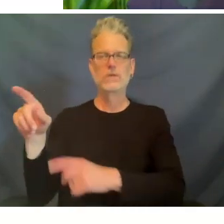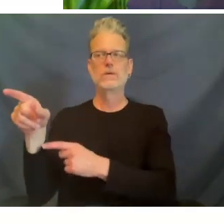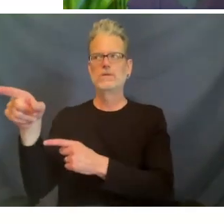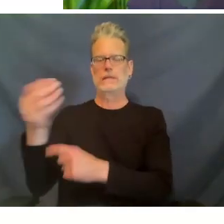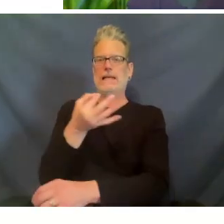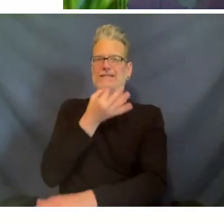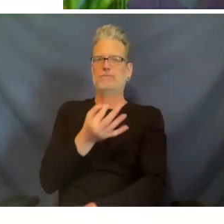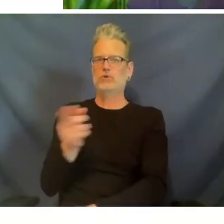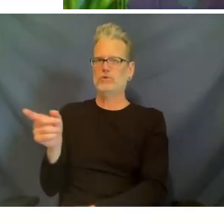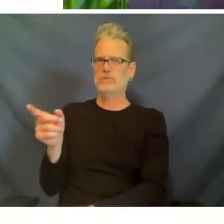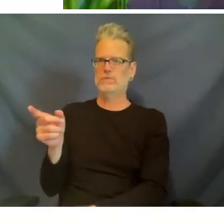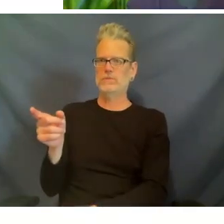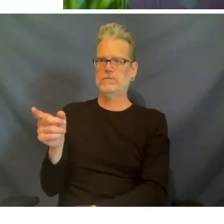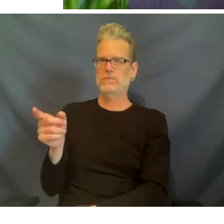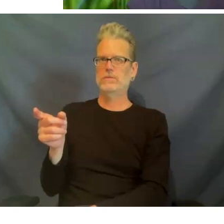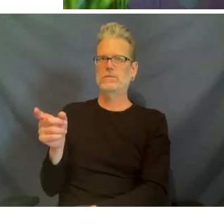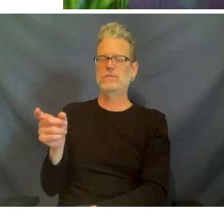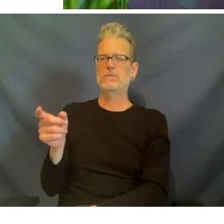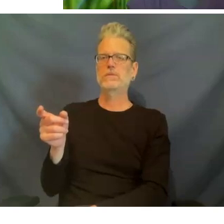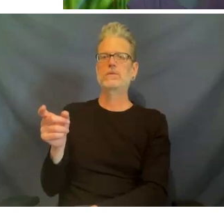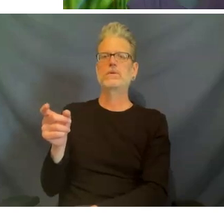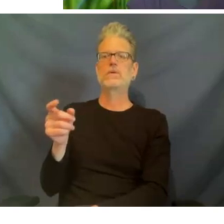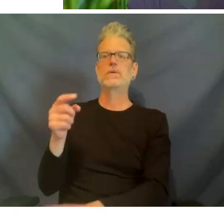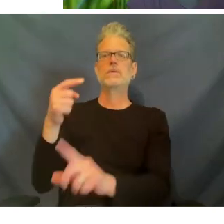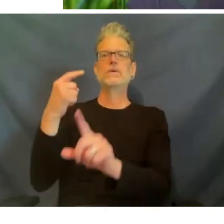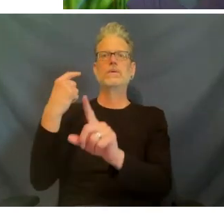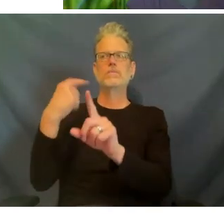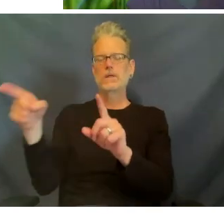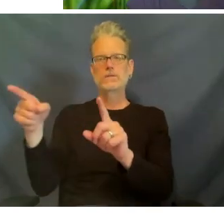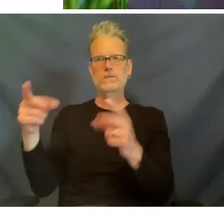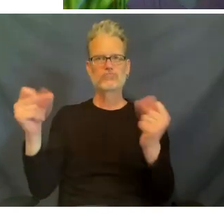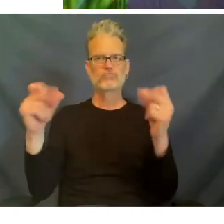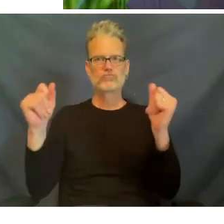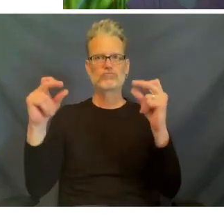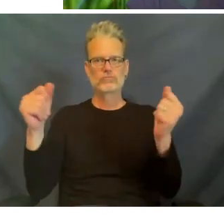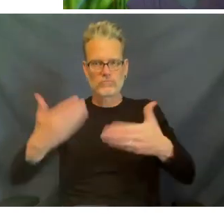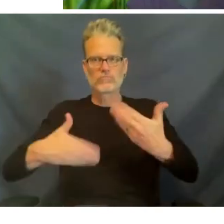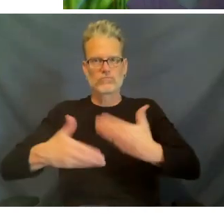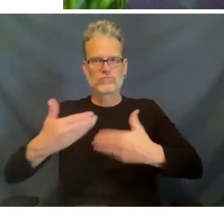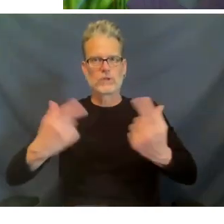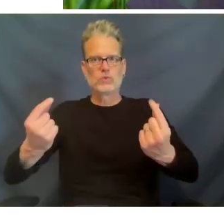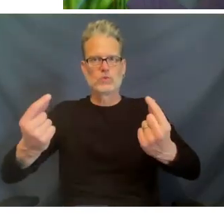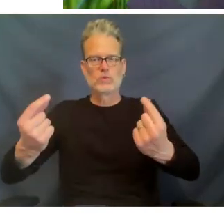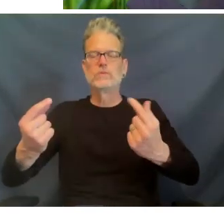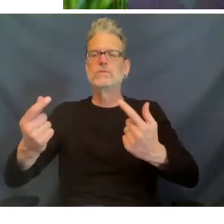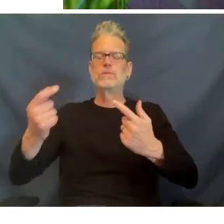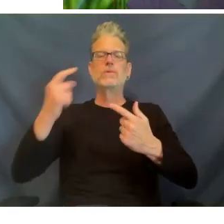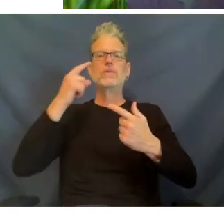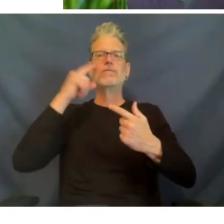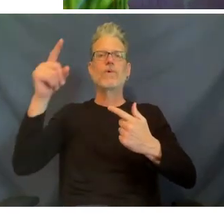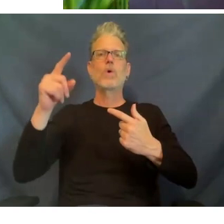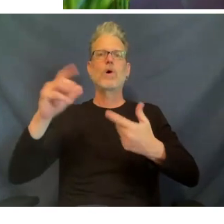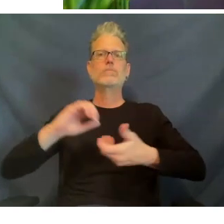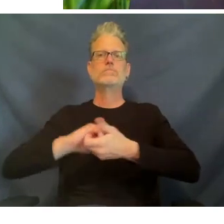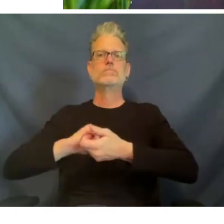or subject matter experts, and also the shakers and the movers in facilitating co-stewardship